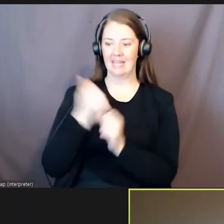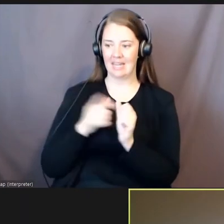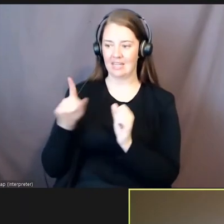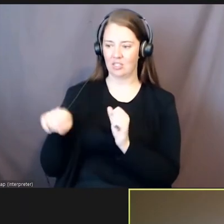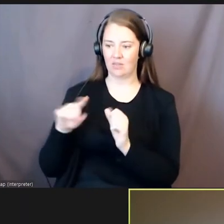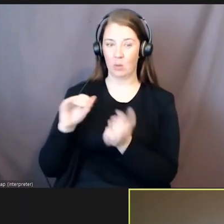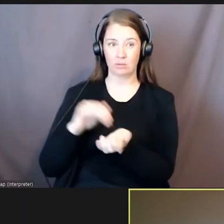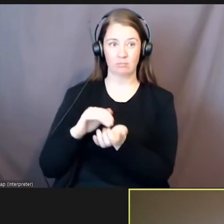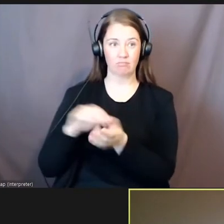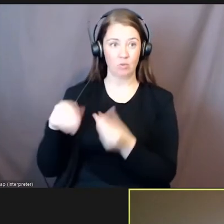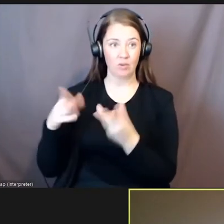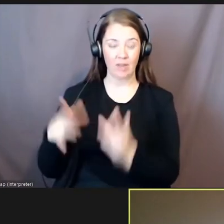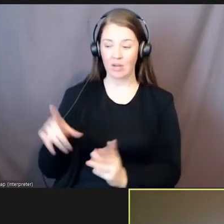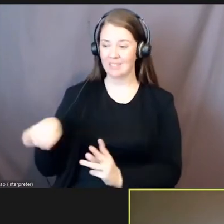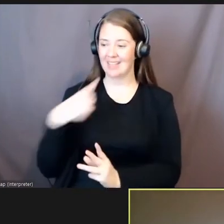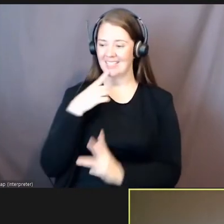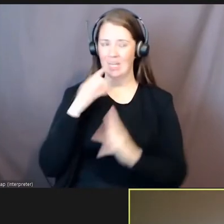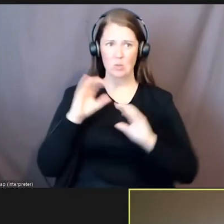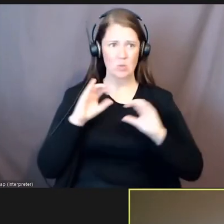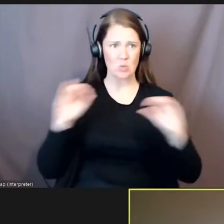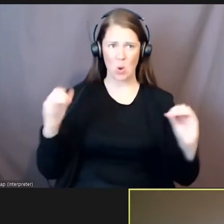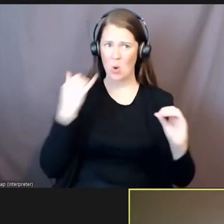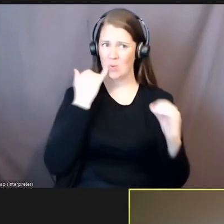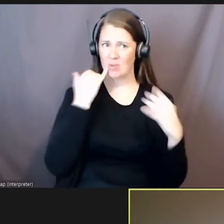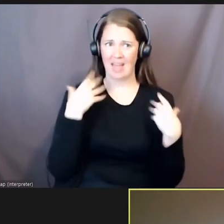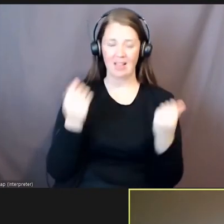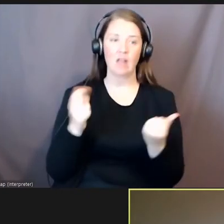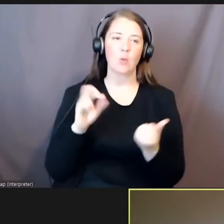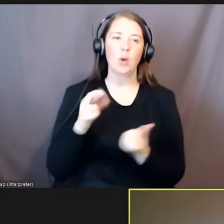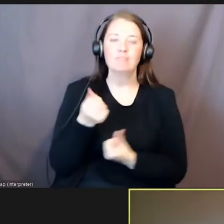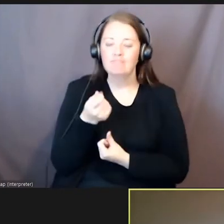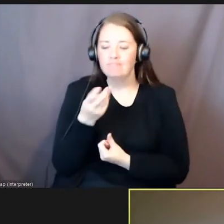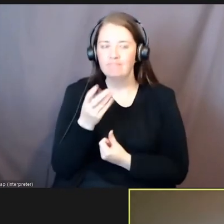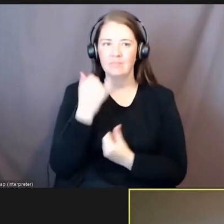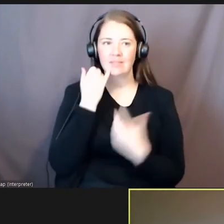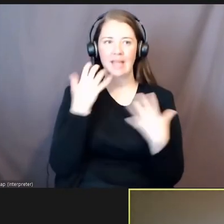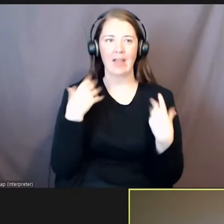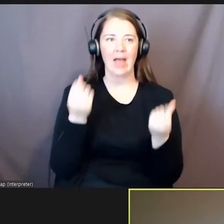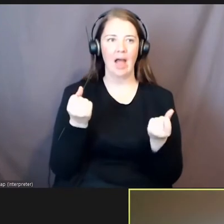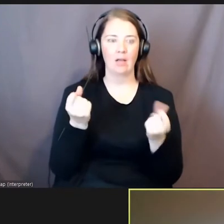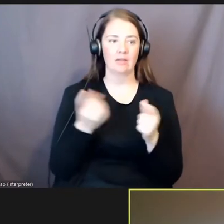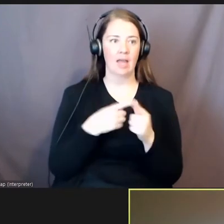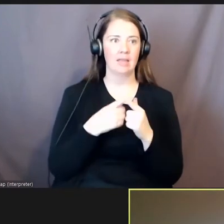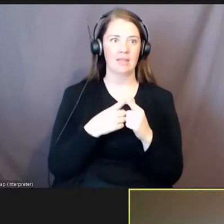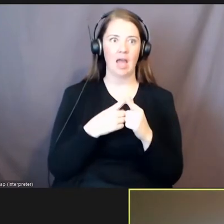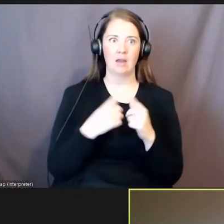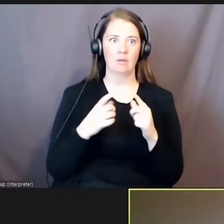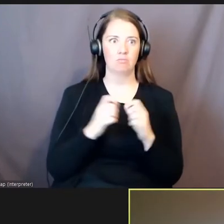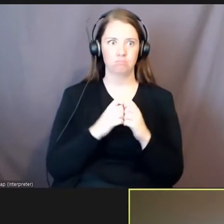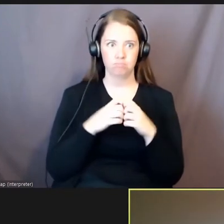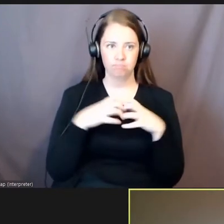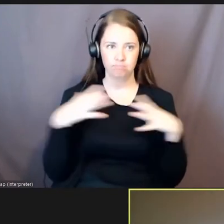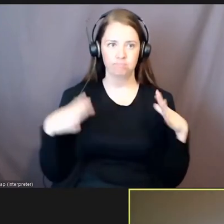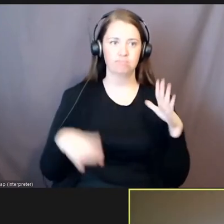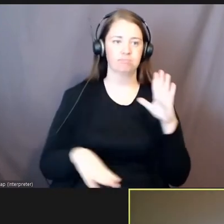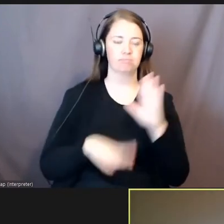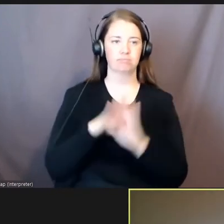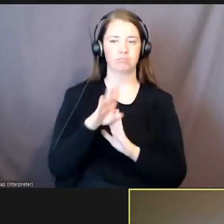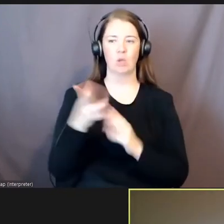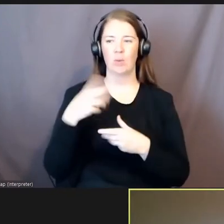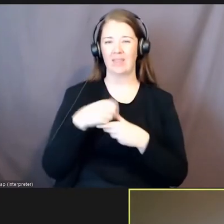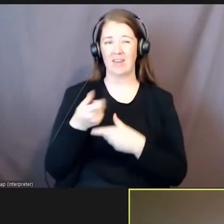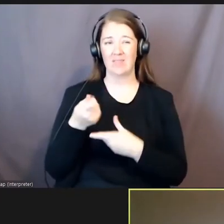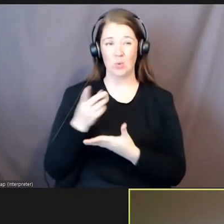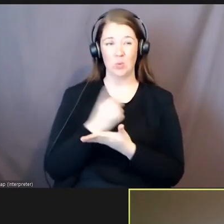from almost no telehealth visit or a handful of telehealth visits to just an order of magnitude increase in a matter of weeks.